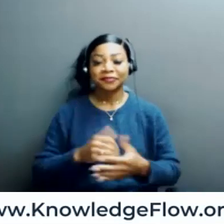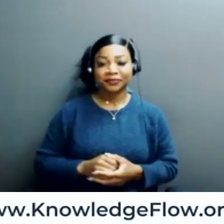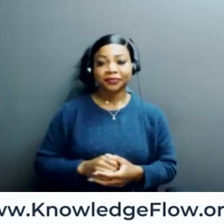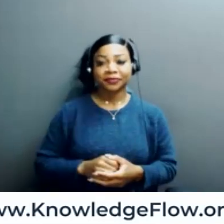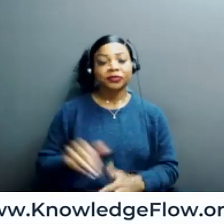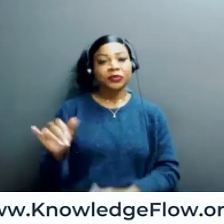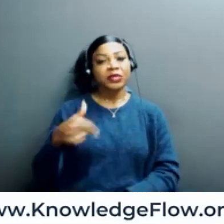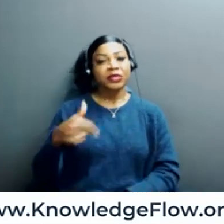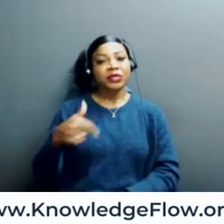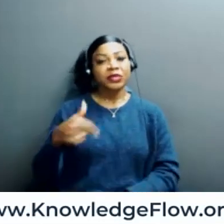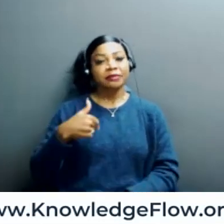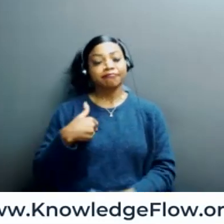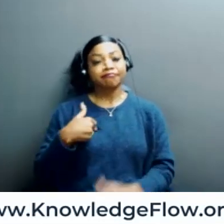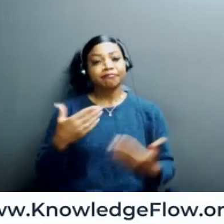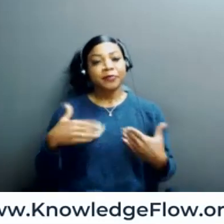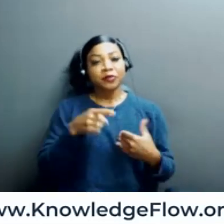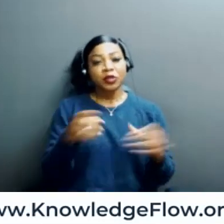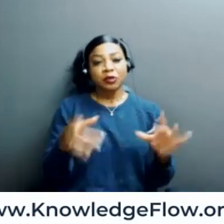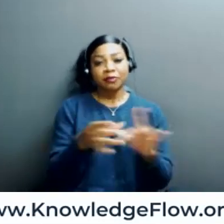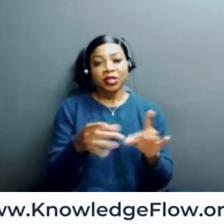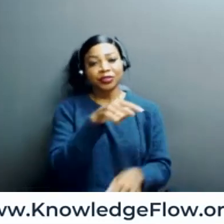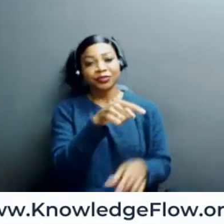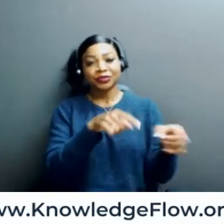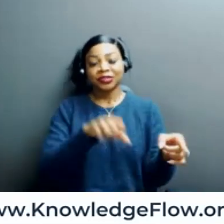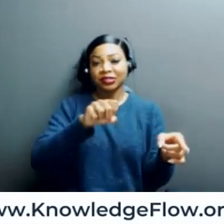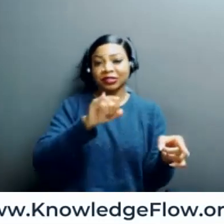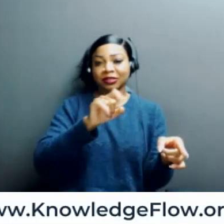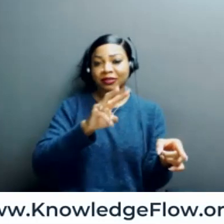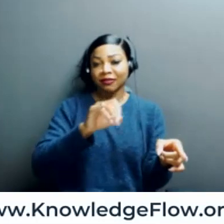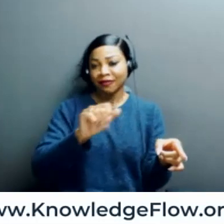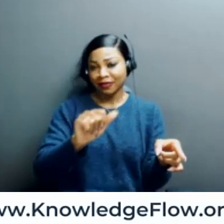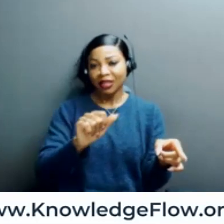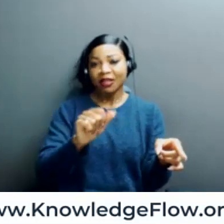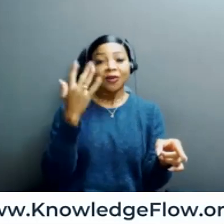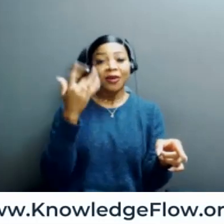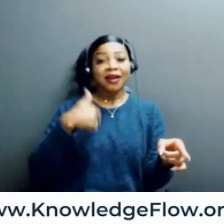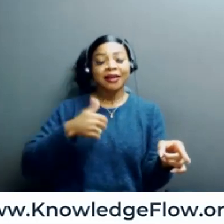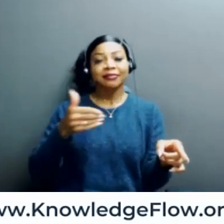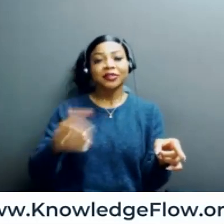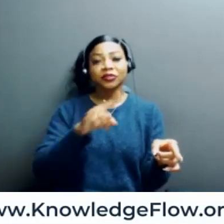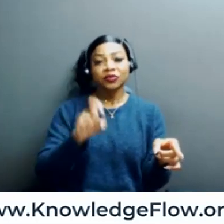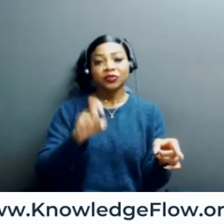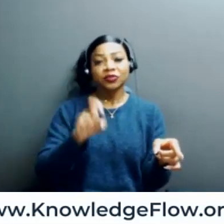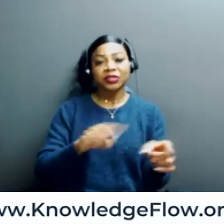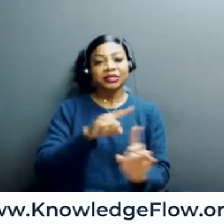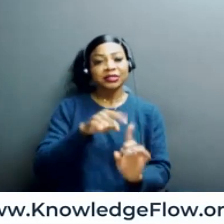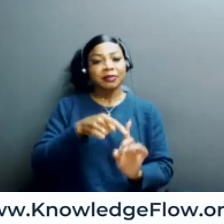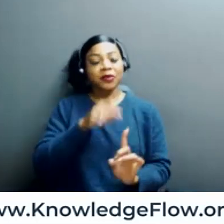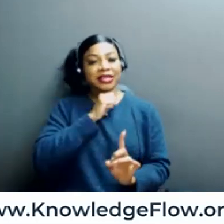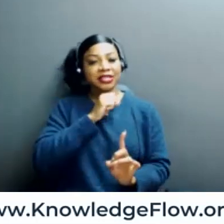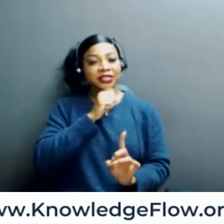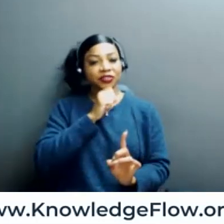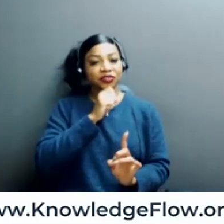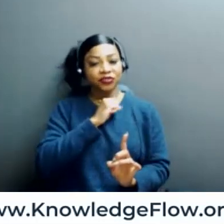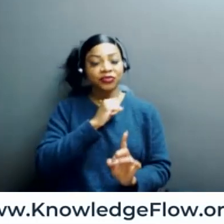uh mentioned Ms Gelman because I guess my next question for you had to do with ageism when we're talking